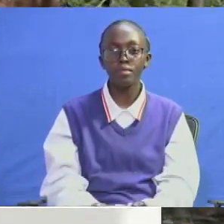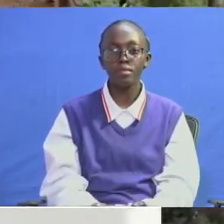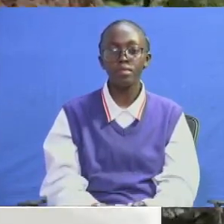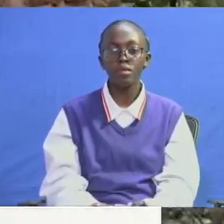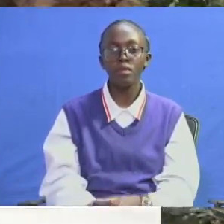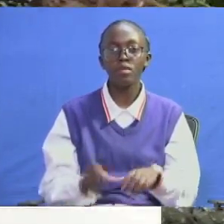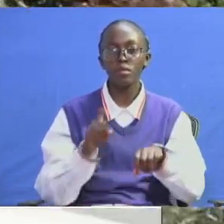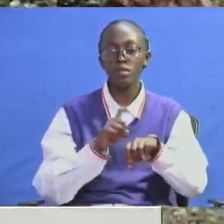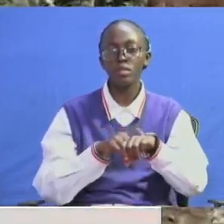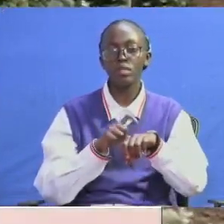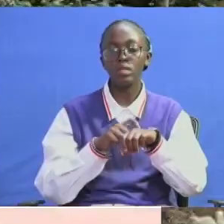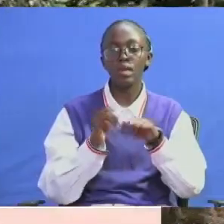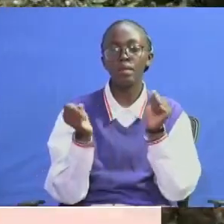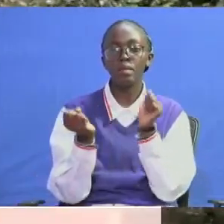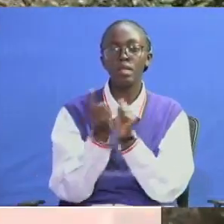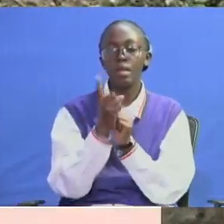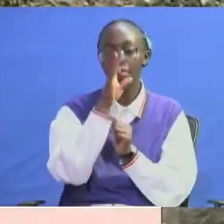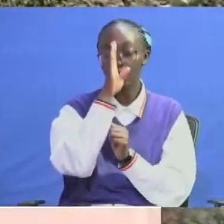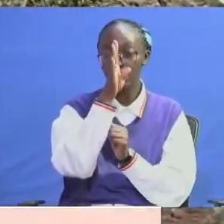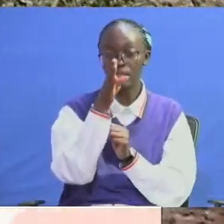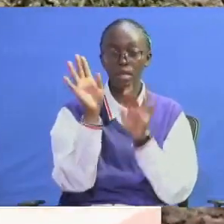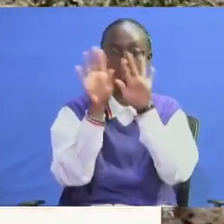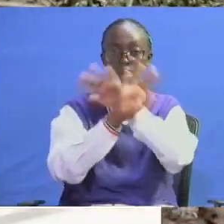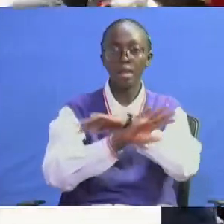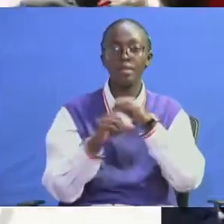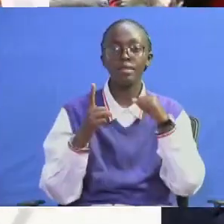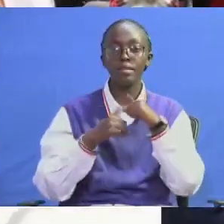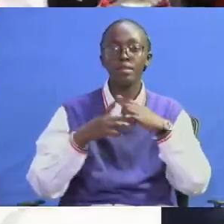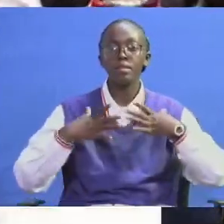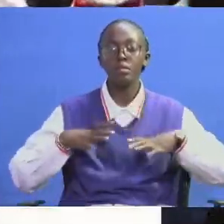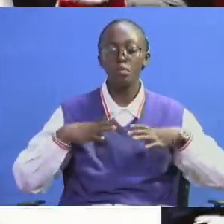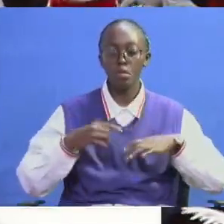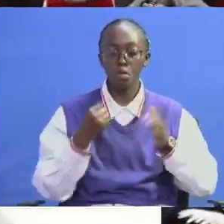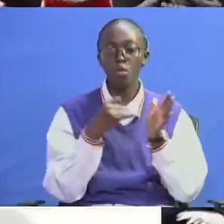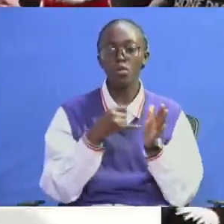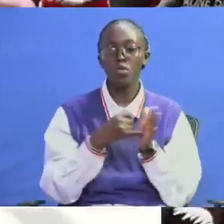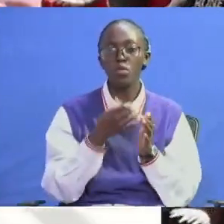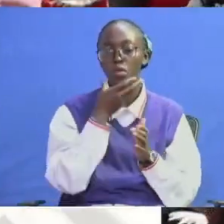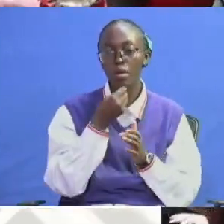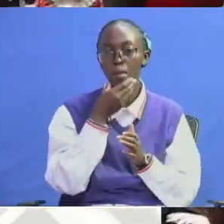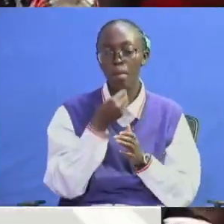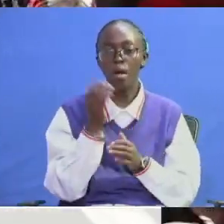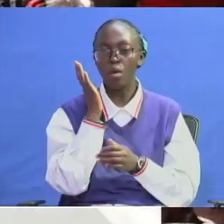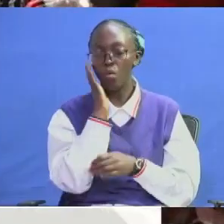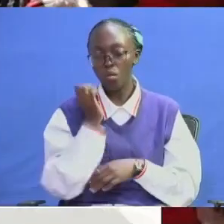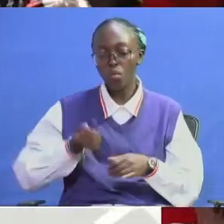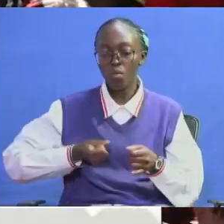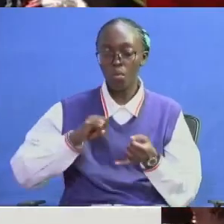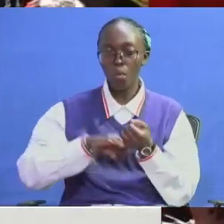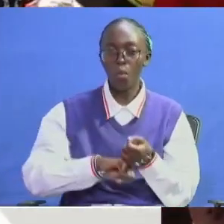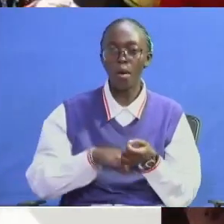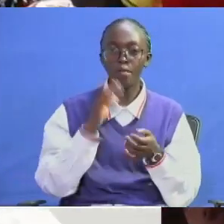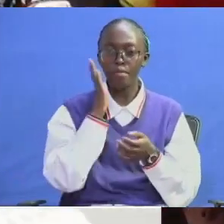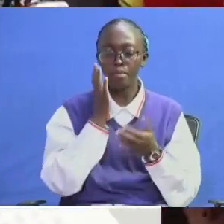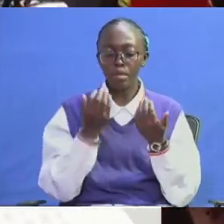At around 11 p.m. on Sunday night, six people, including a man and his wife, a mother and her three children, perished